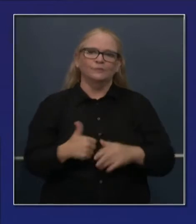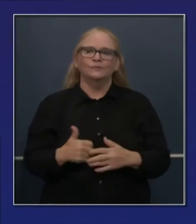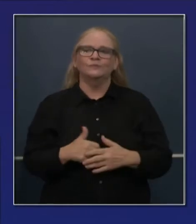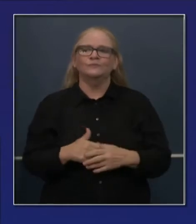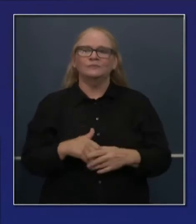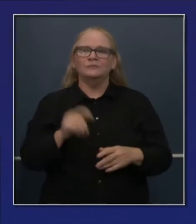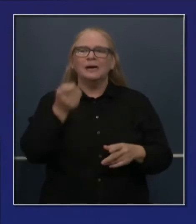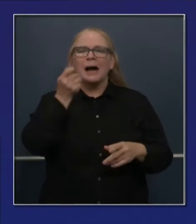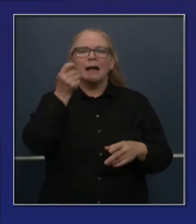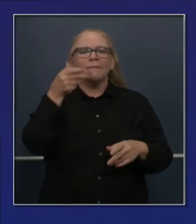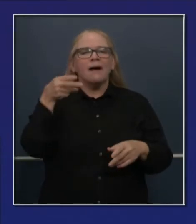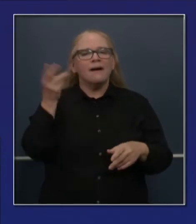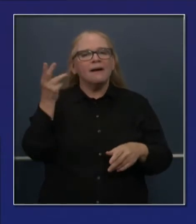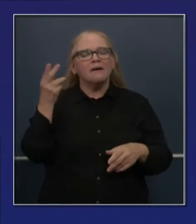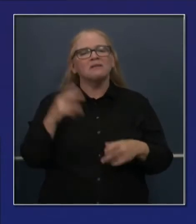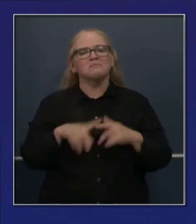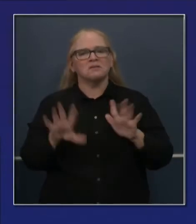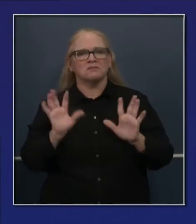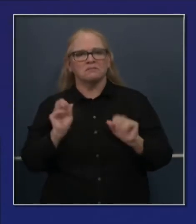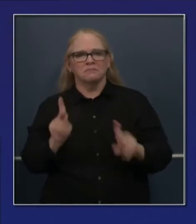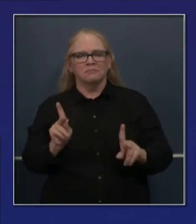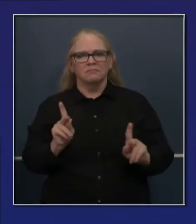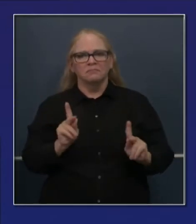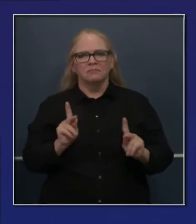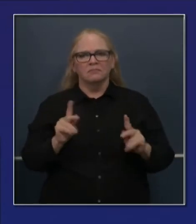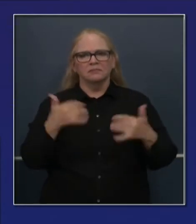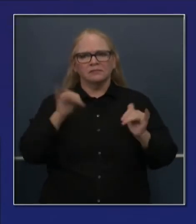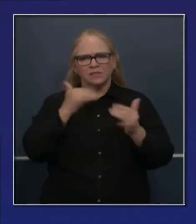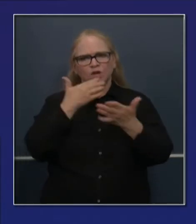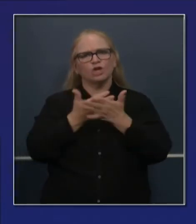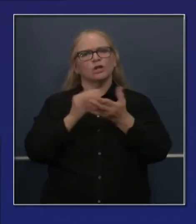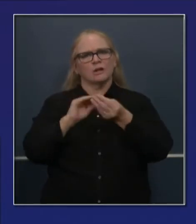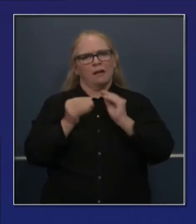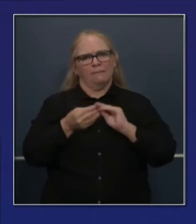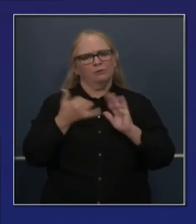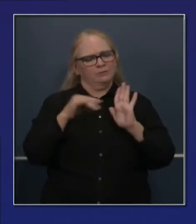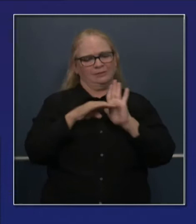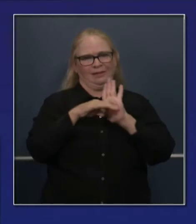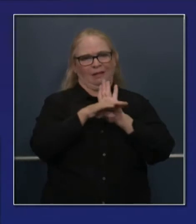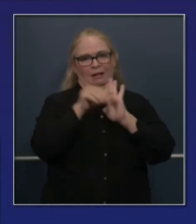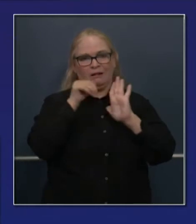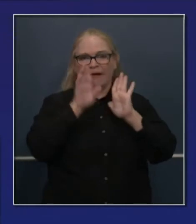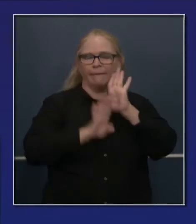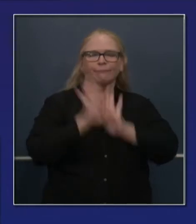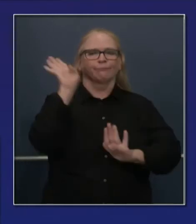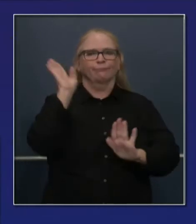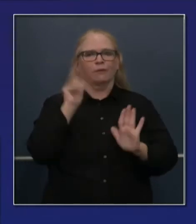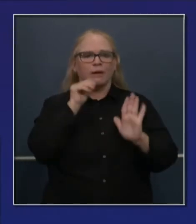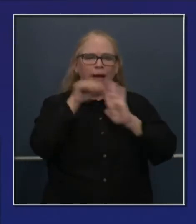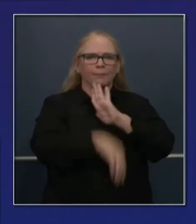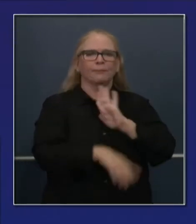direction. Let me be more specific and more precise. We are now averaging close to